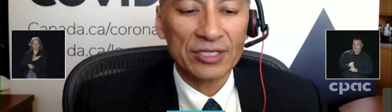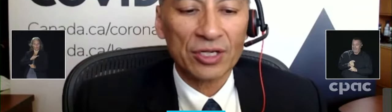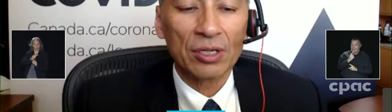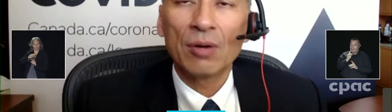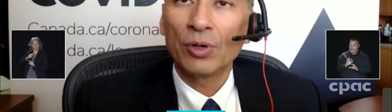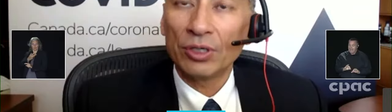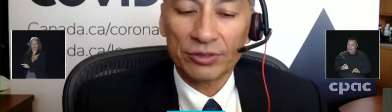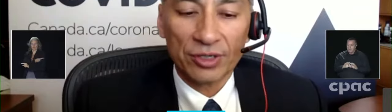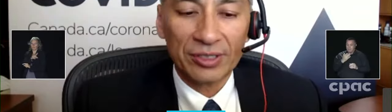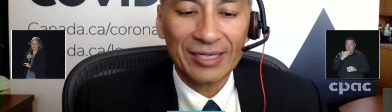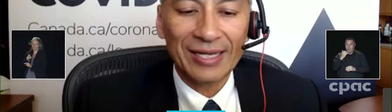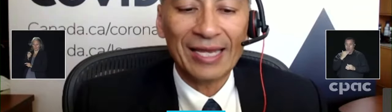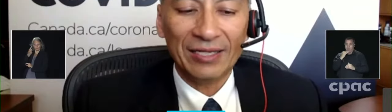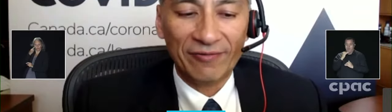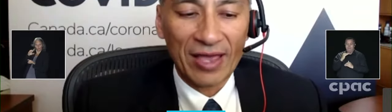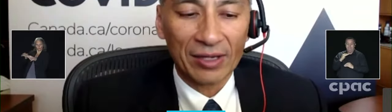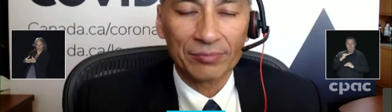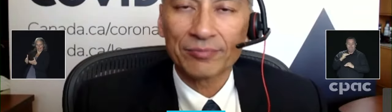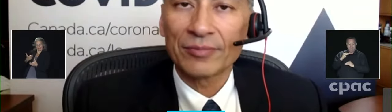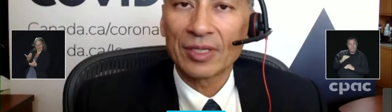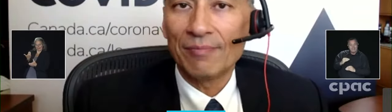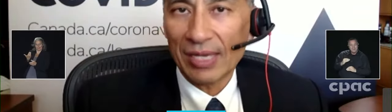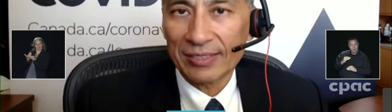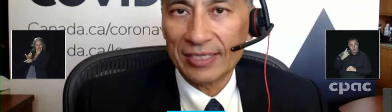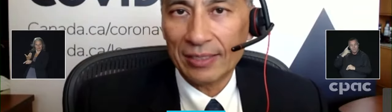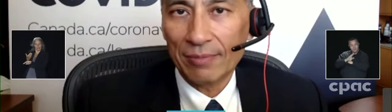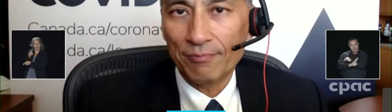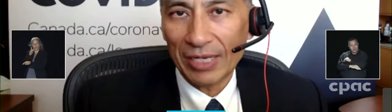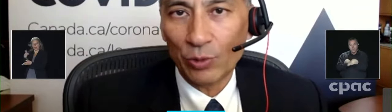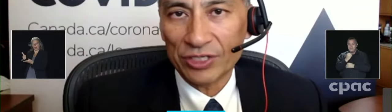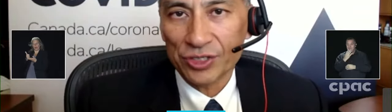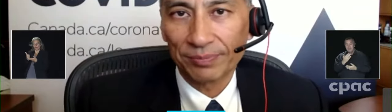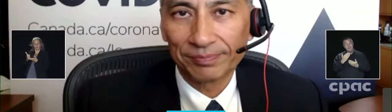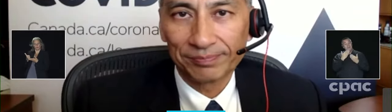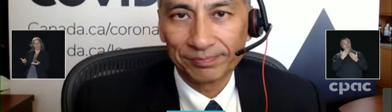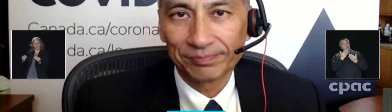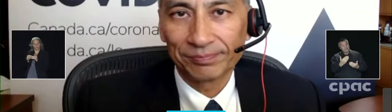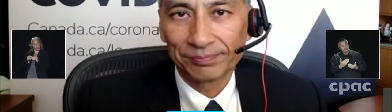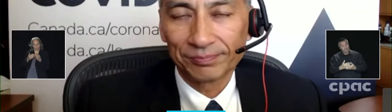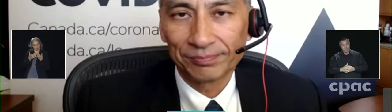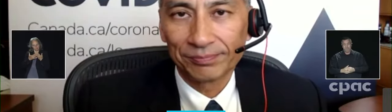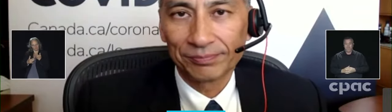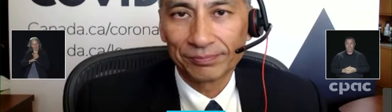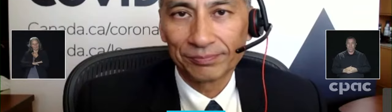meilleure protection pour l'automne et l'hiver. Merci, Miigwech.